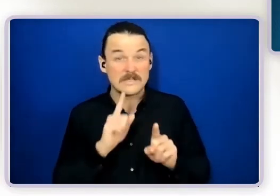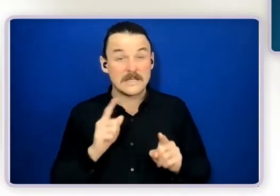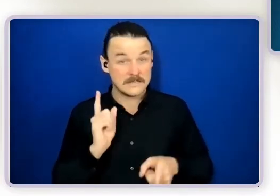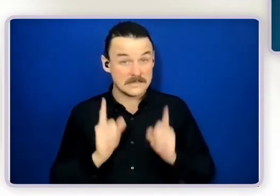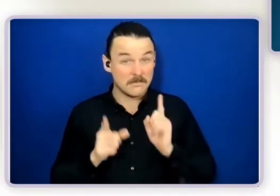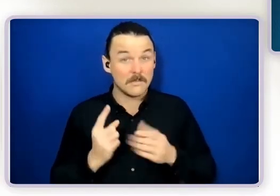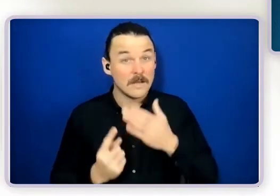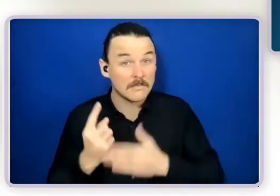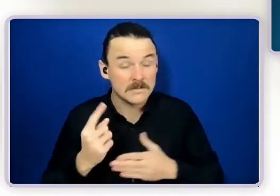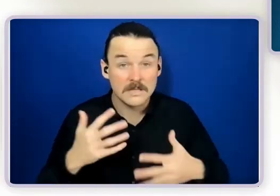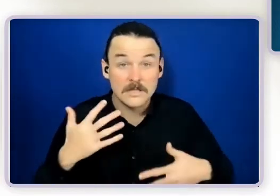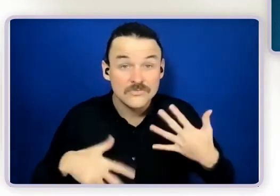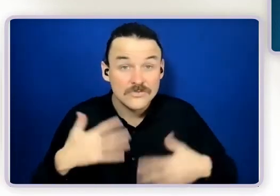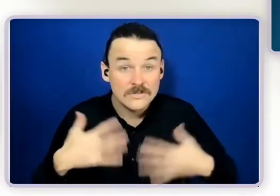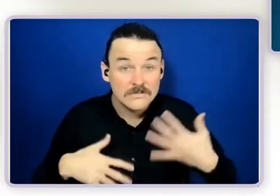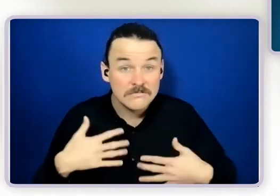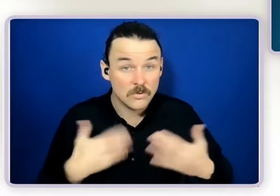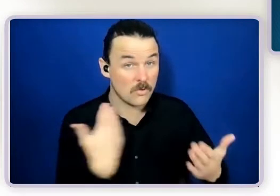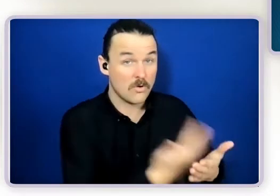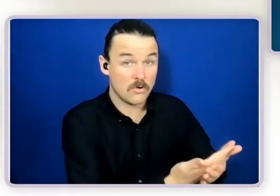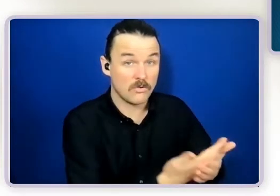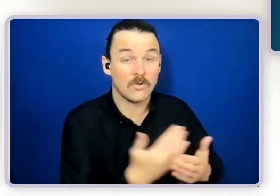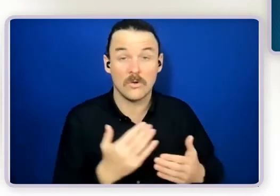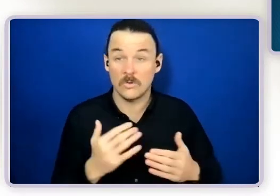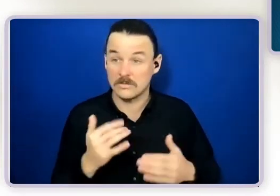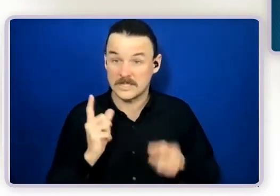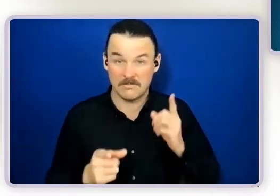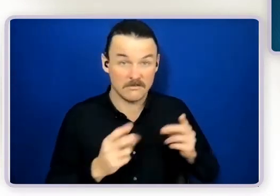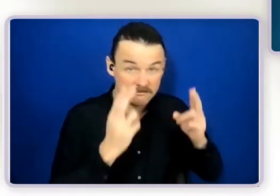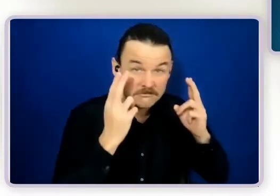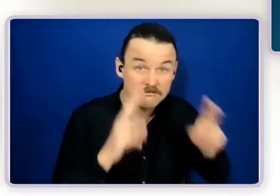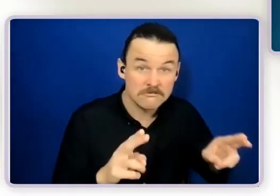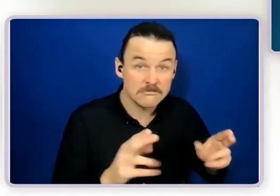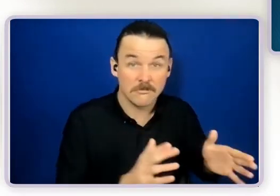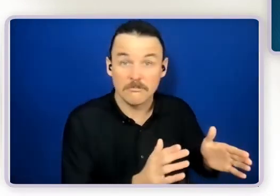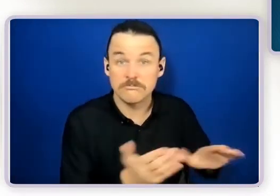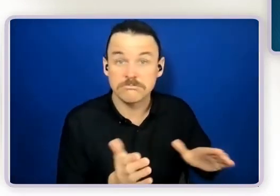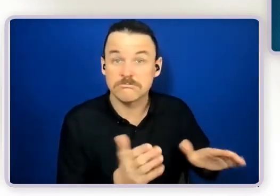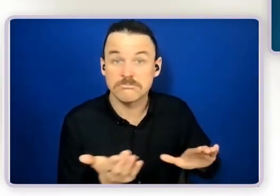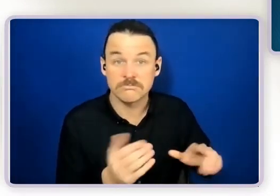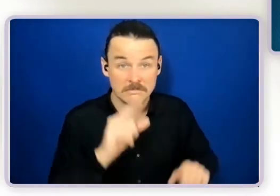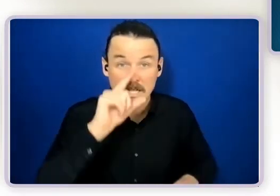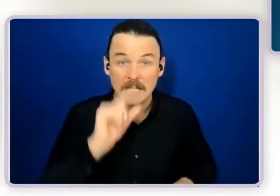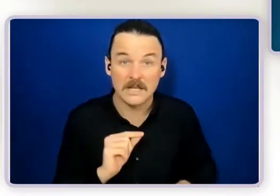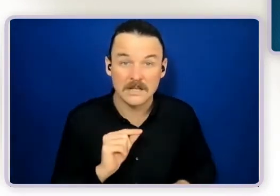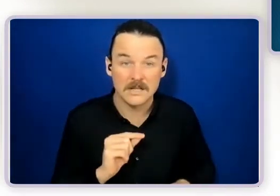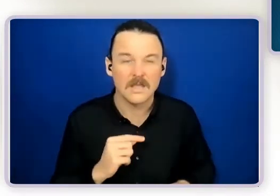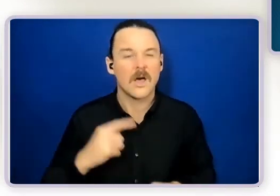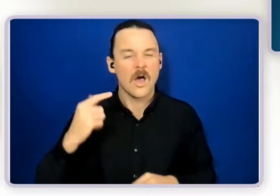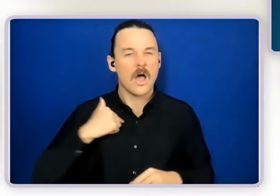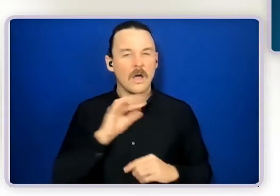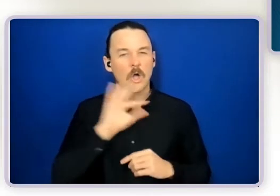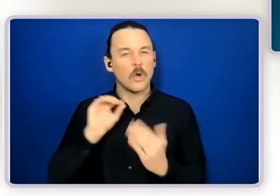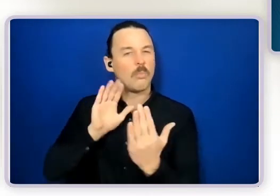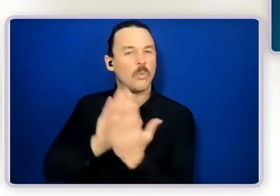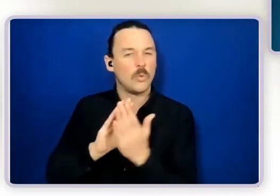And interestingly, because I don't think I've replicated it in my PowerPoint presentation, when you have a look at all